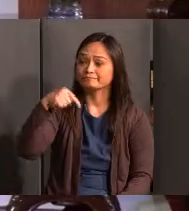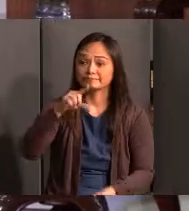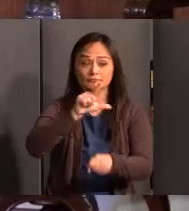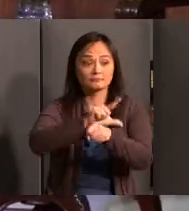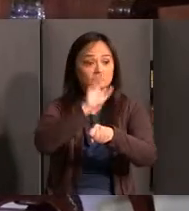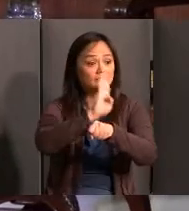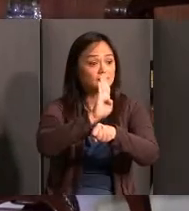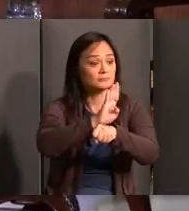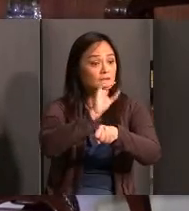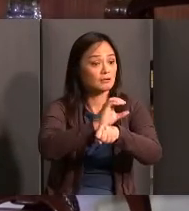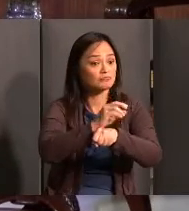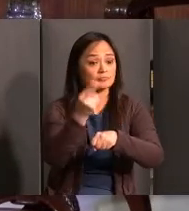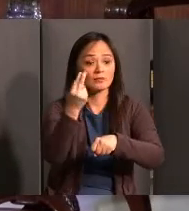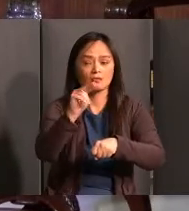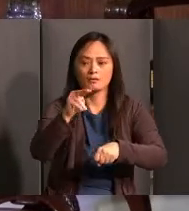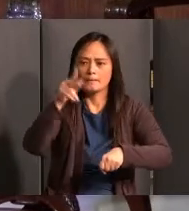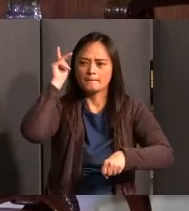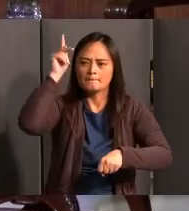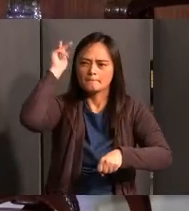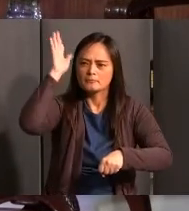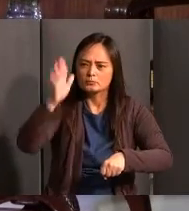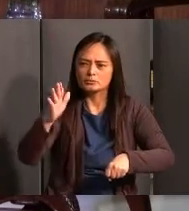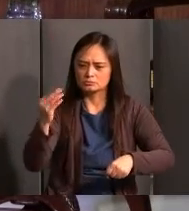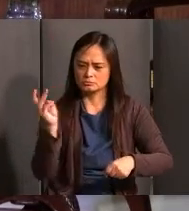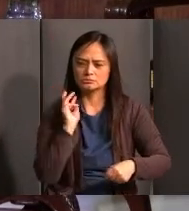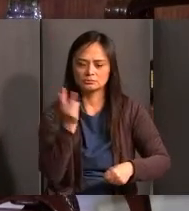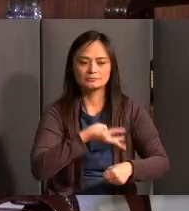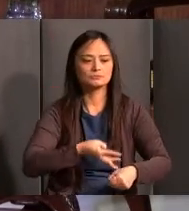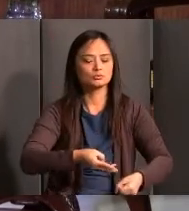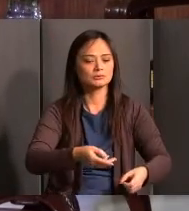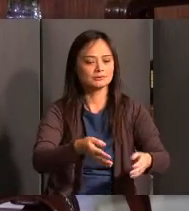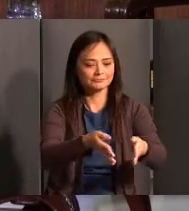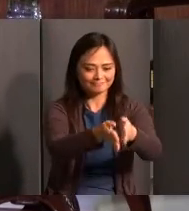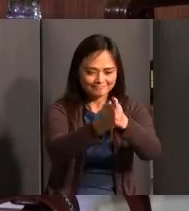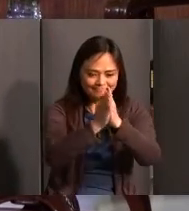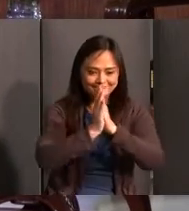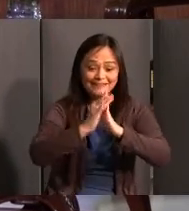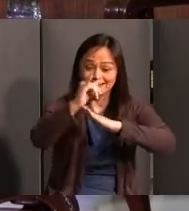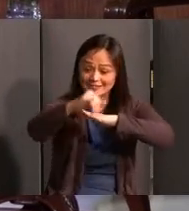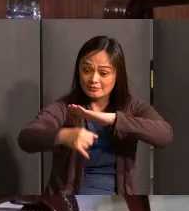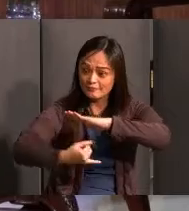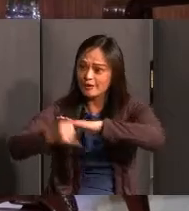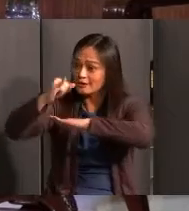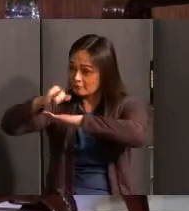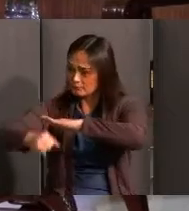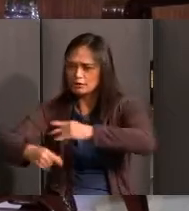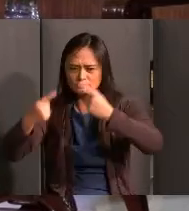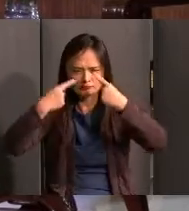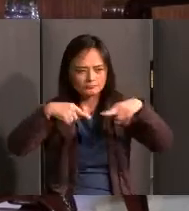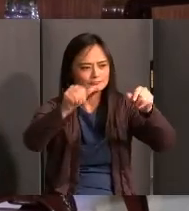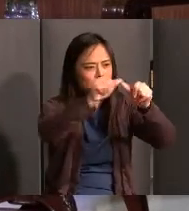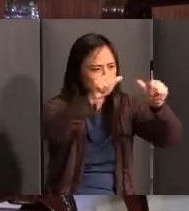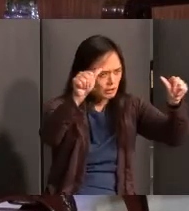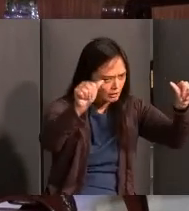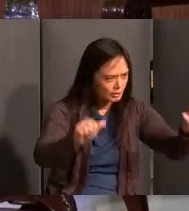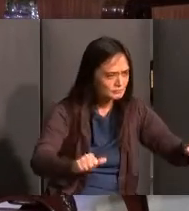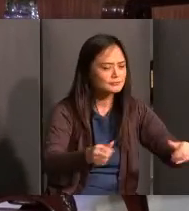I preach, palagi tayong merong altar call. Palagi tayong may invitation so that we can come before